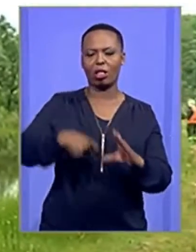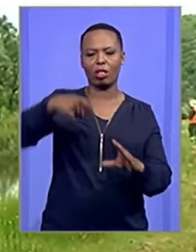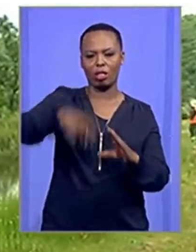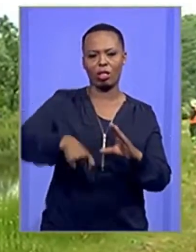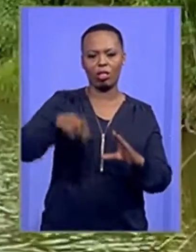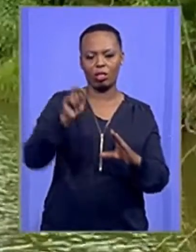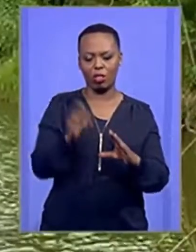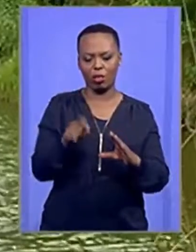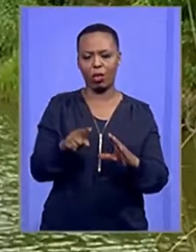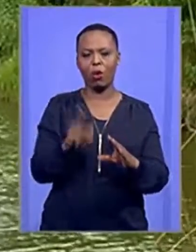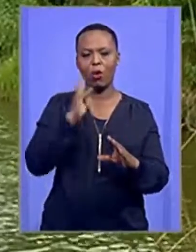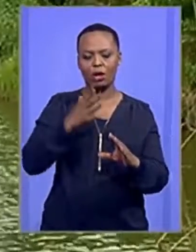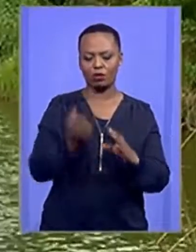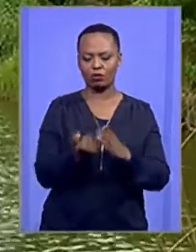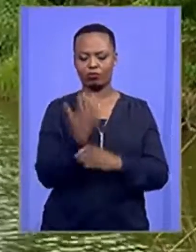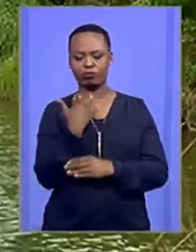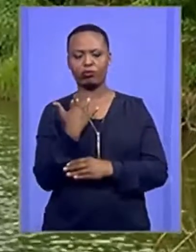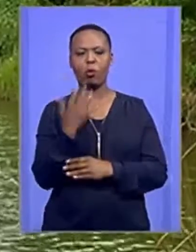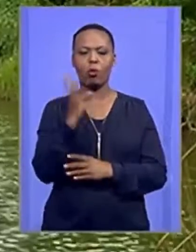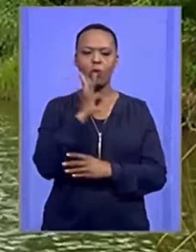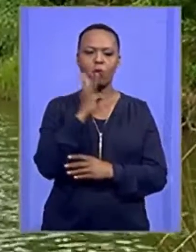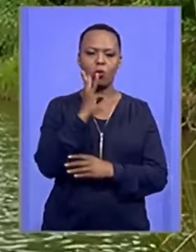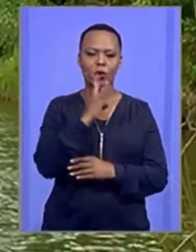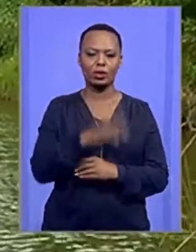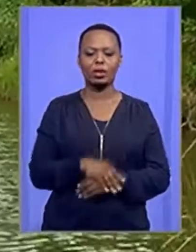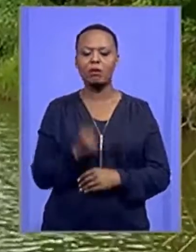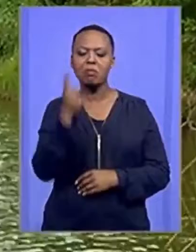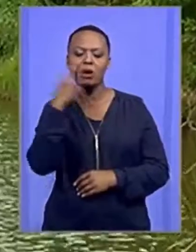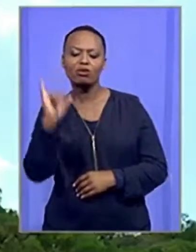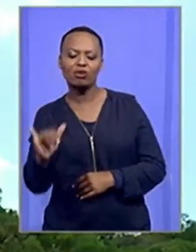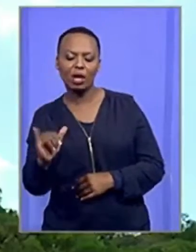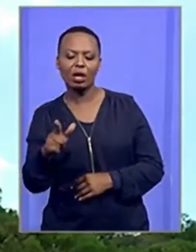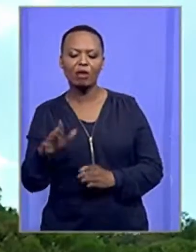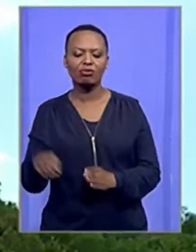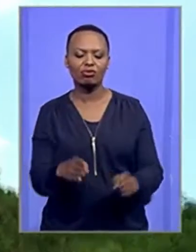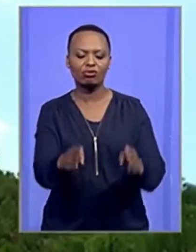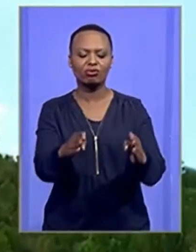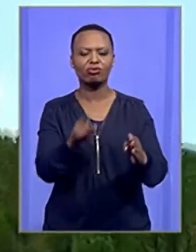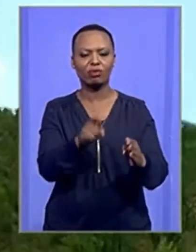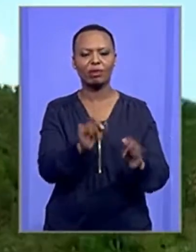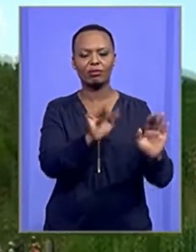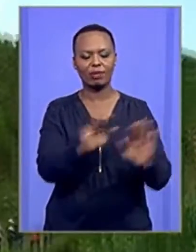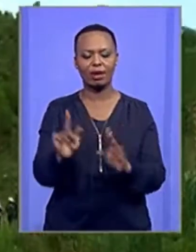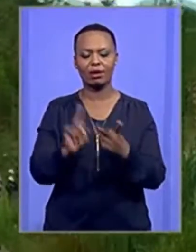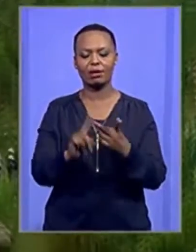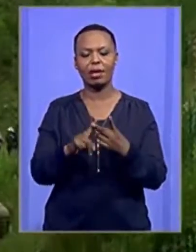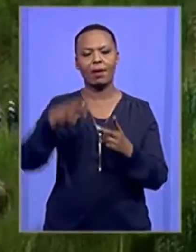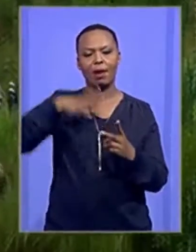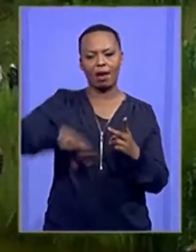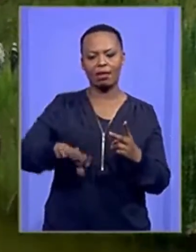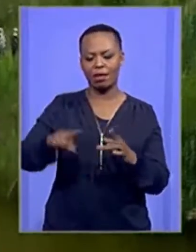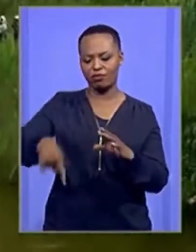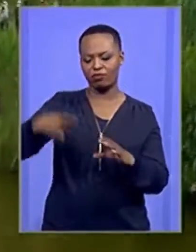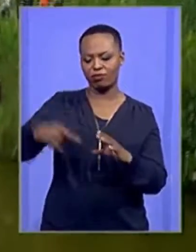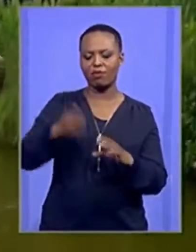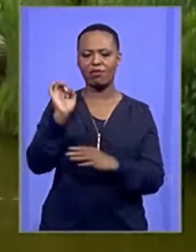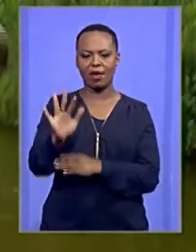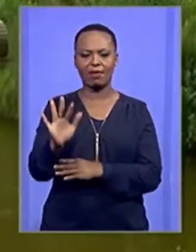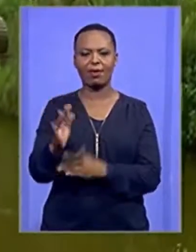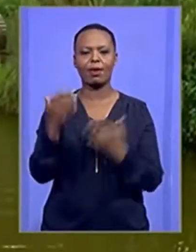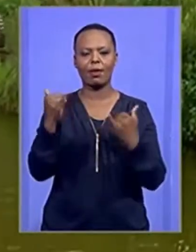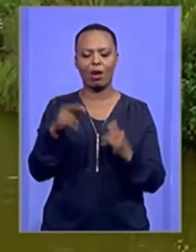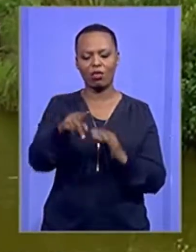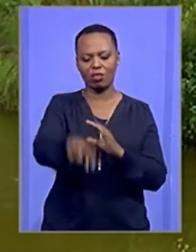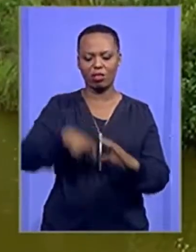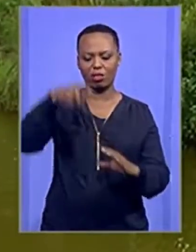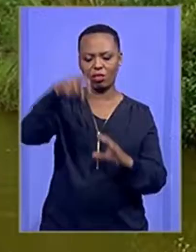itukišetša. Morago ga go lekolwa ga lefelo le go ile go a hwetša gore matamo a senyane le melete e mehlano di epilwe lefelong le. Mola mong